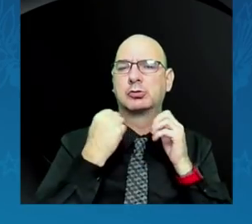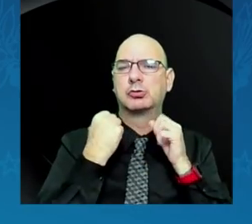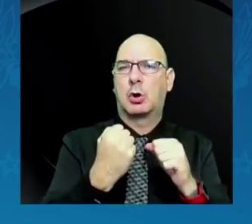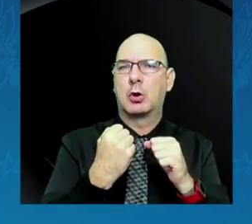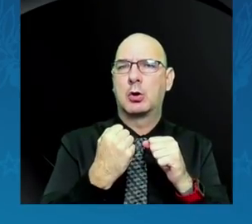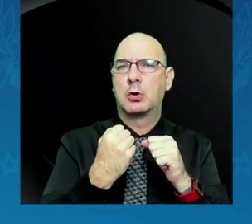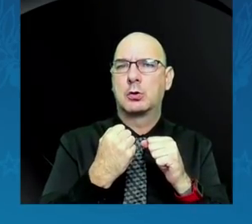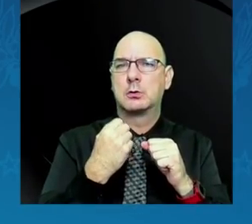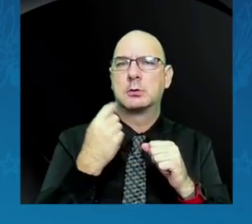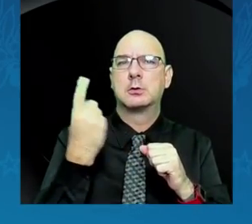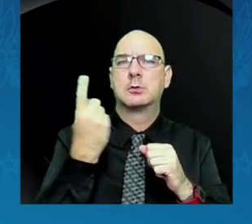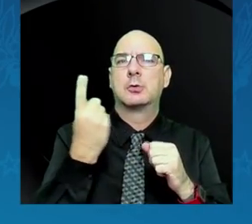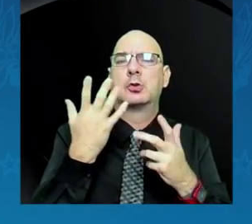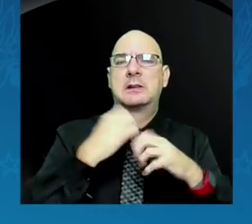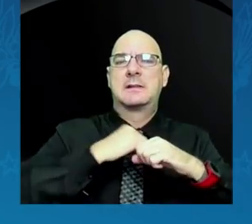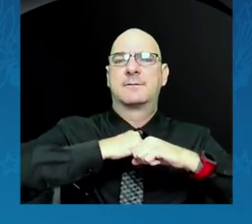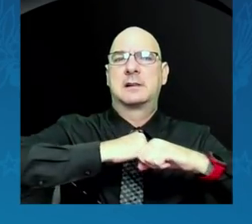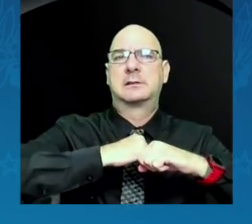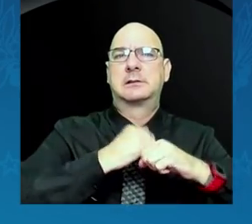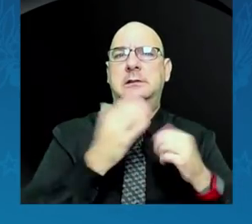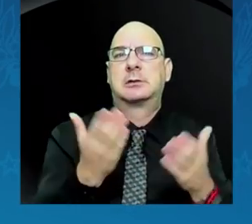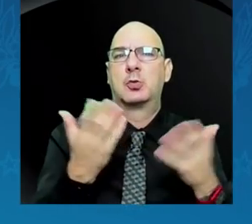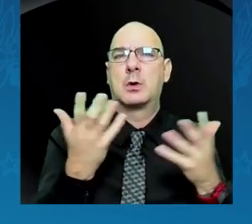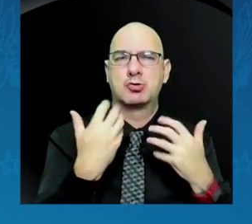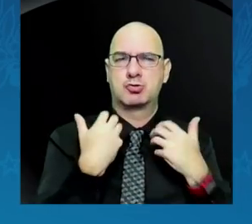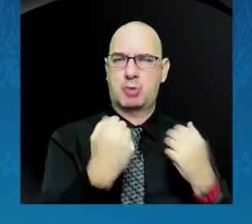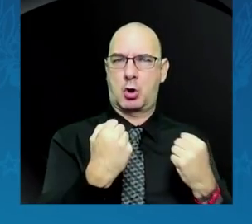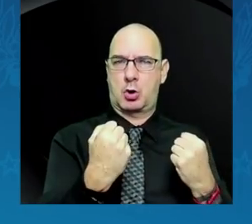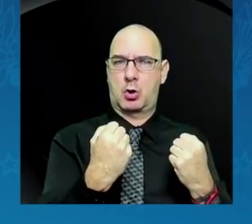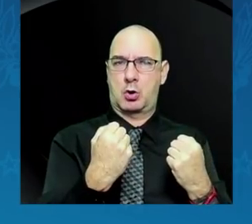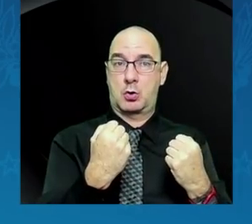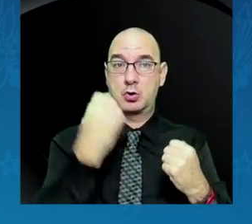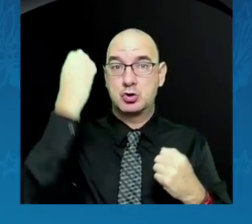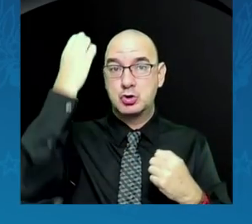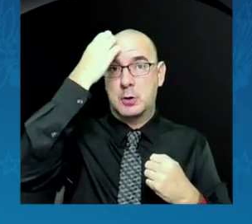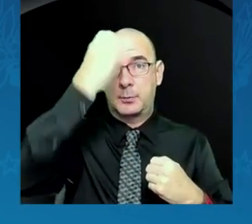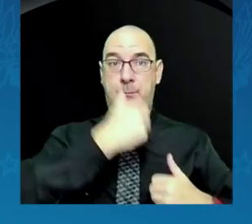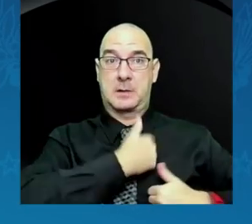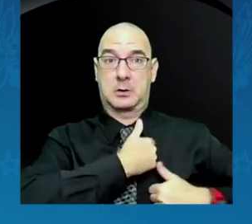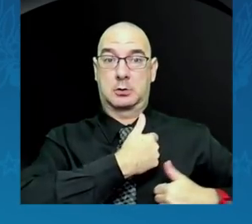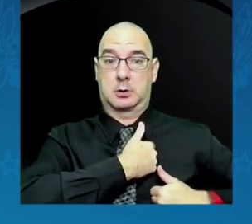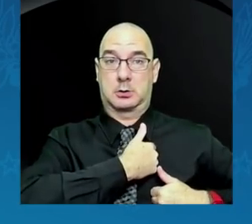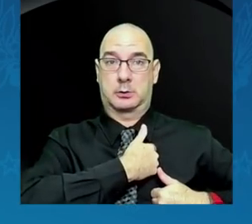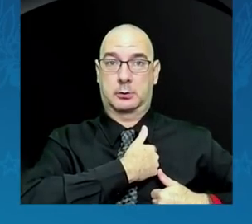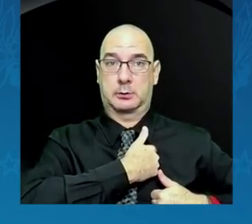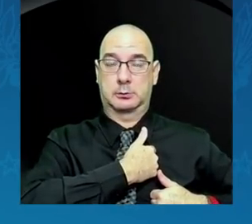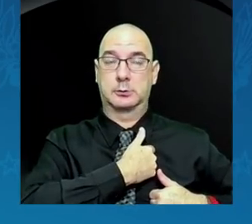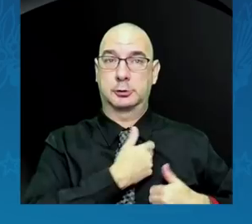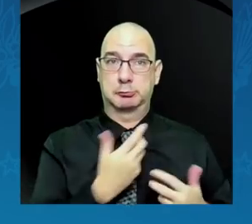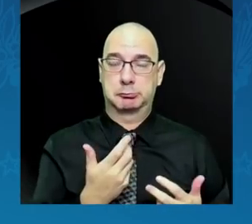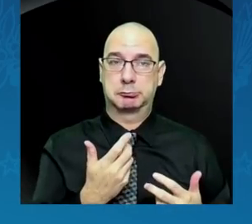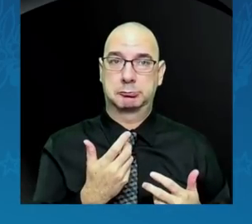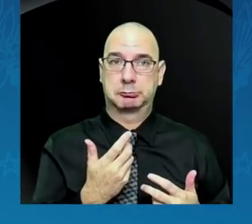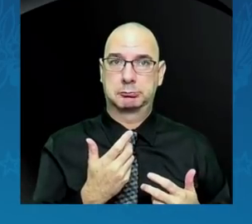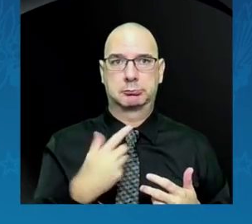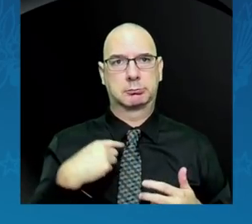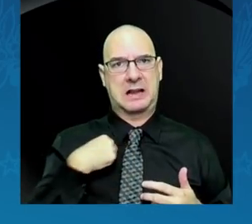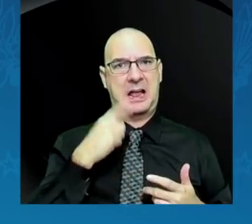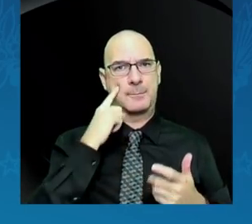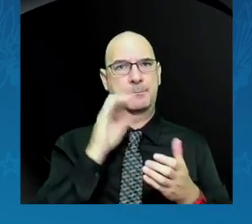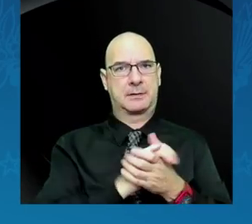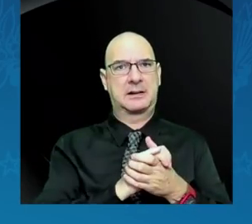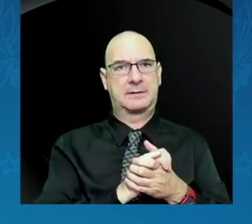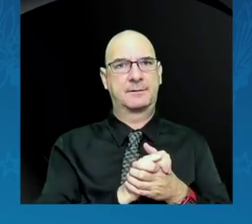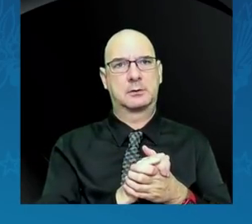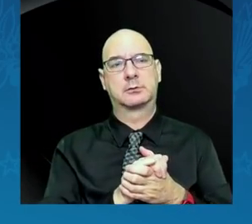capabilities. But on the specific point of President Macron's belief in European strategic autonomy and a European army, is